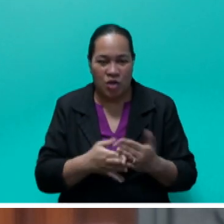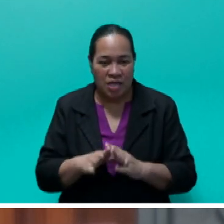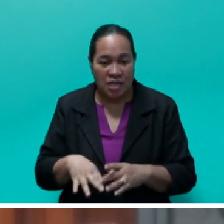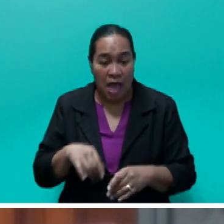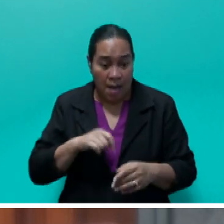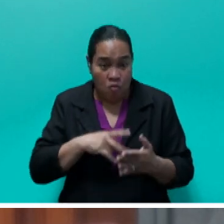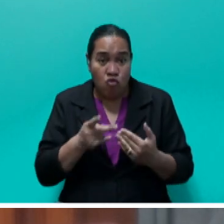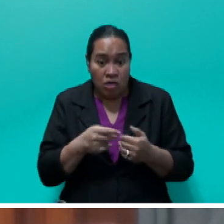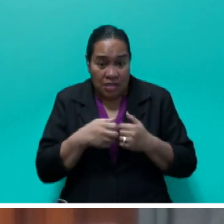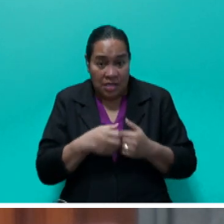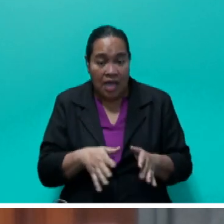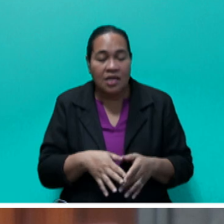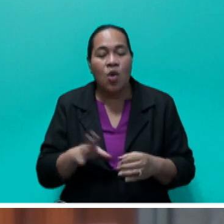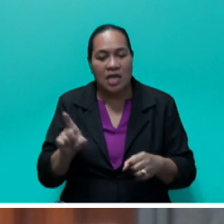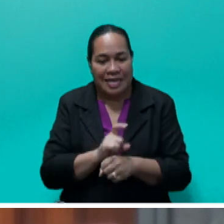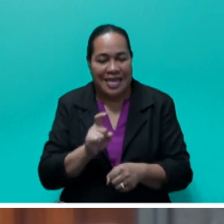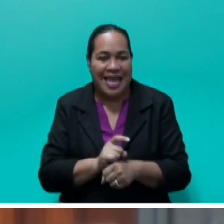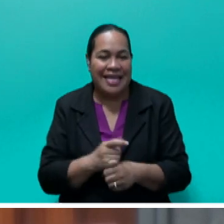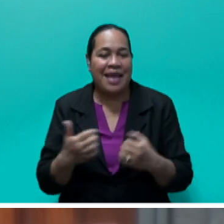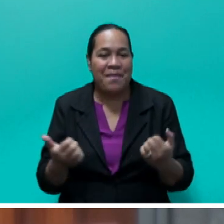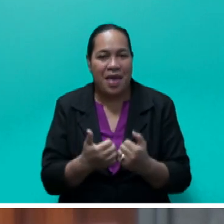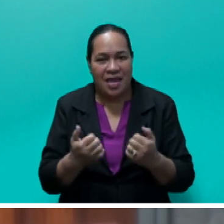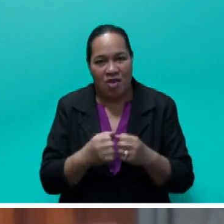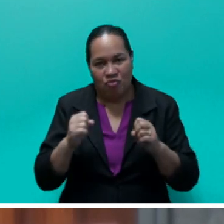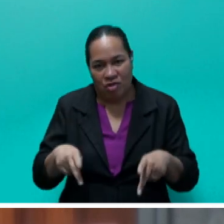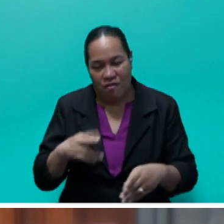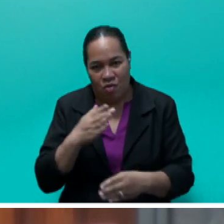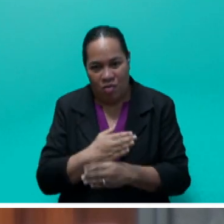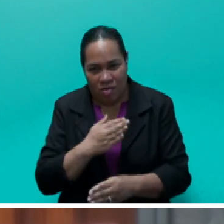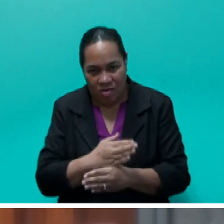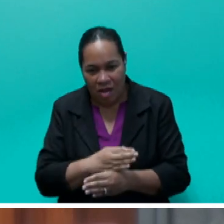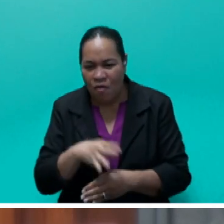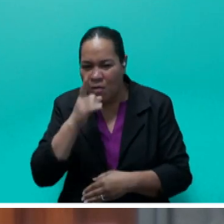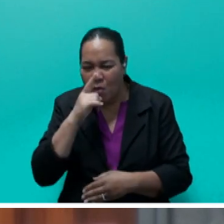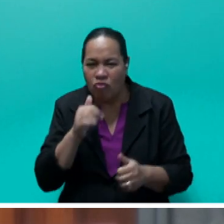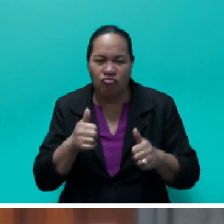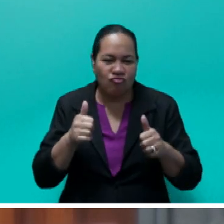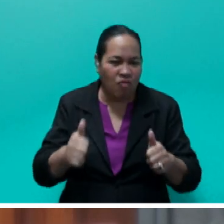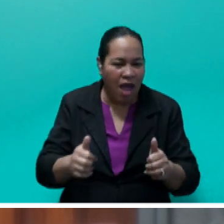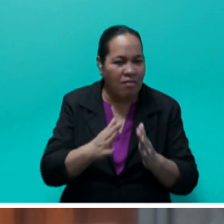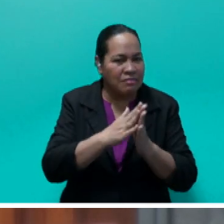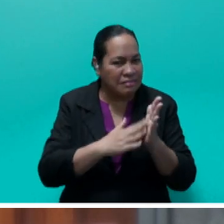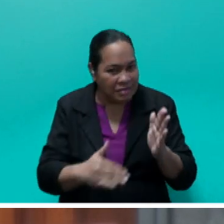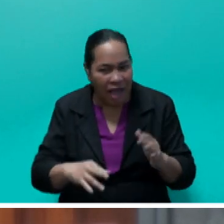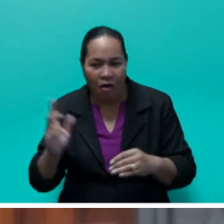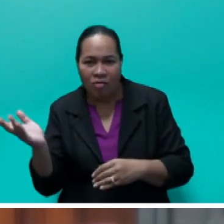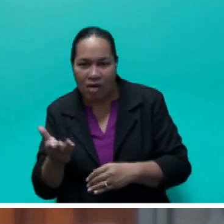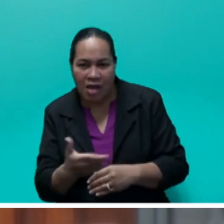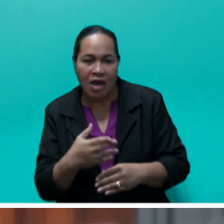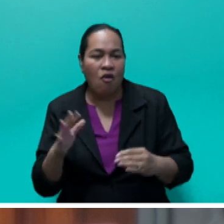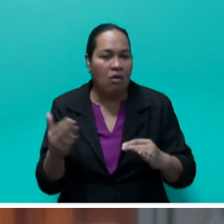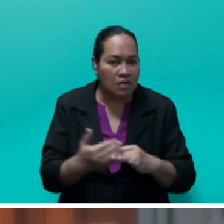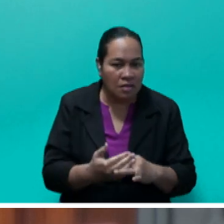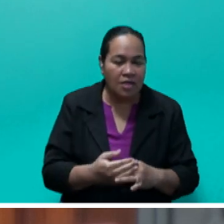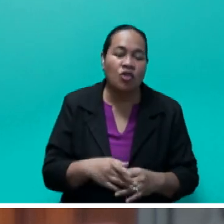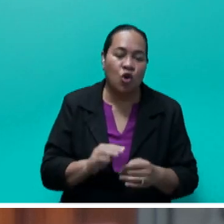numerous job opportunities in logging, transportation, and port operation, leading to increased employment in the local